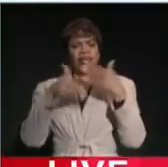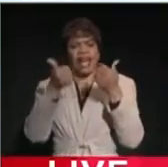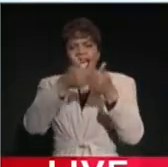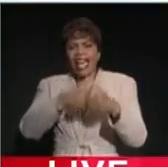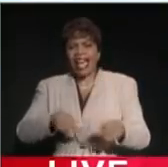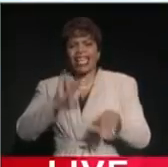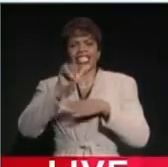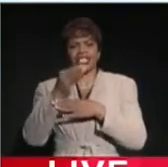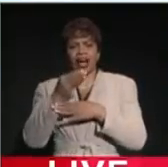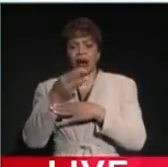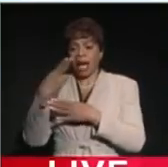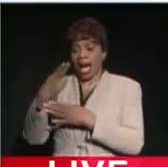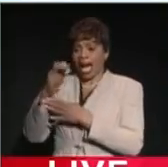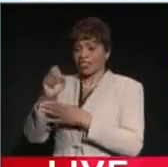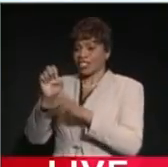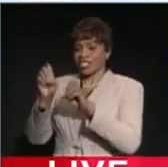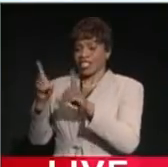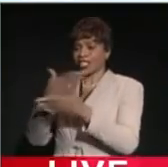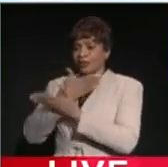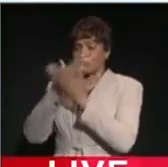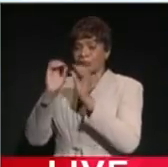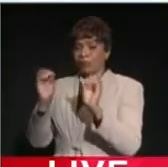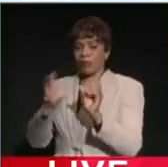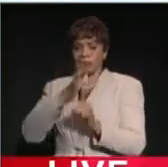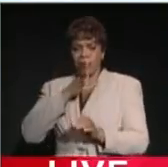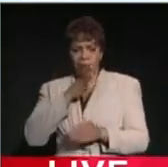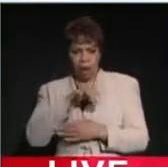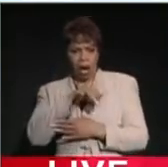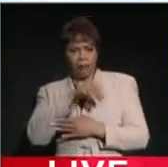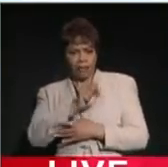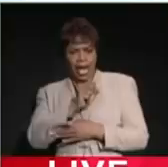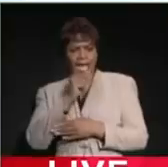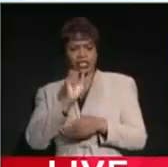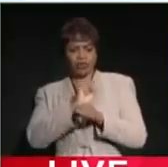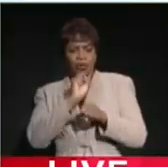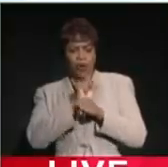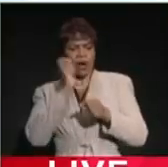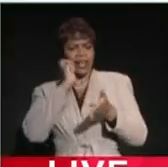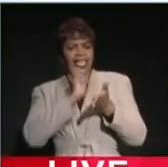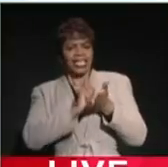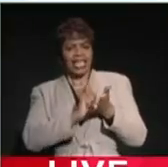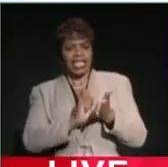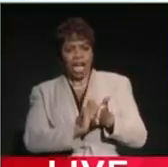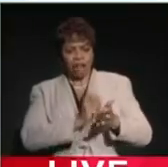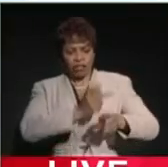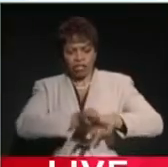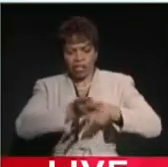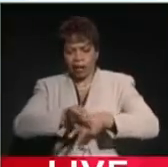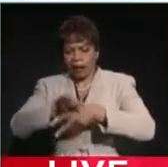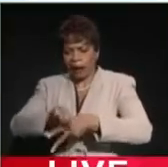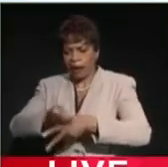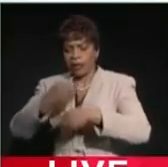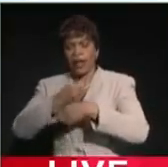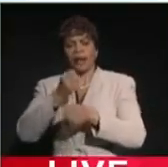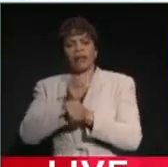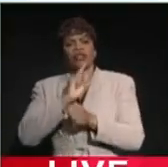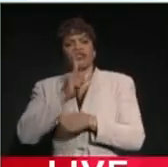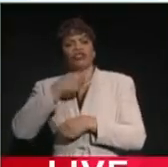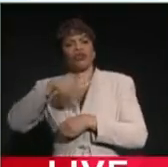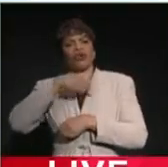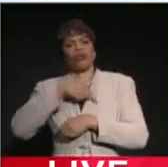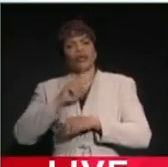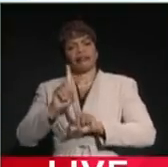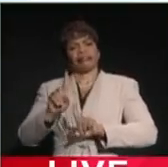education. My mom did. She was largely a secretary and helped bring us up. She made sure we went to college. He made sure we cared about the